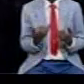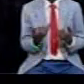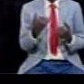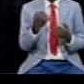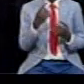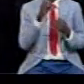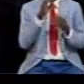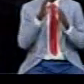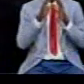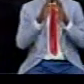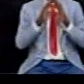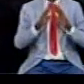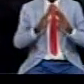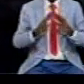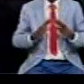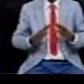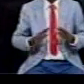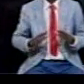voice now